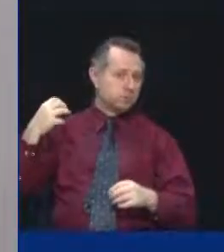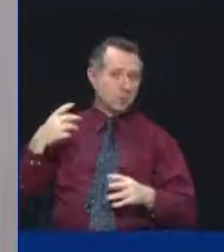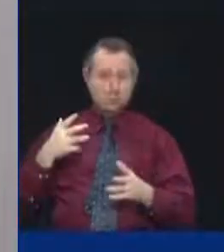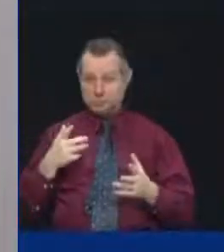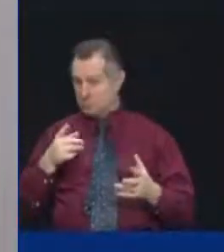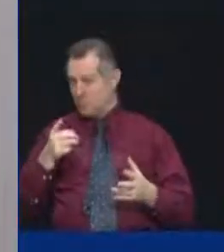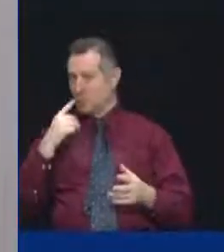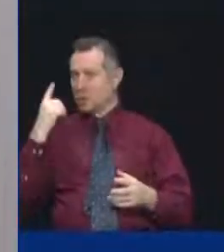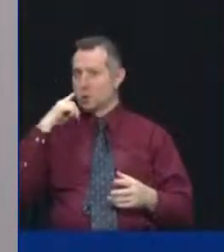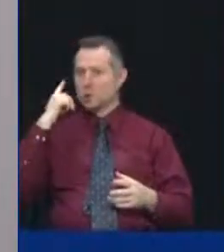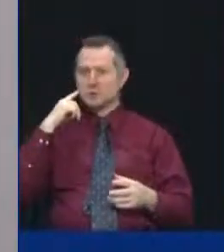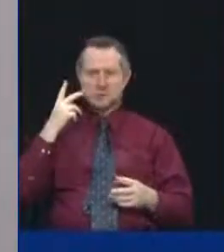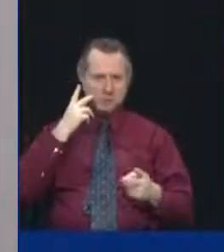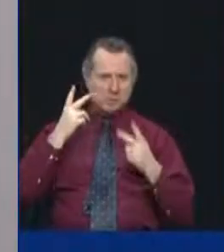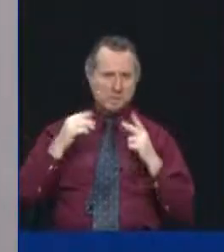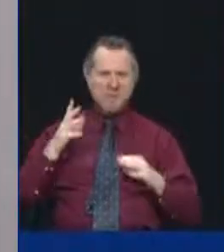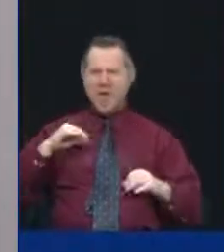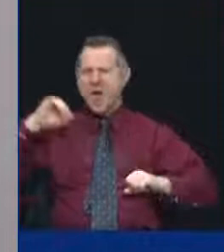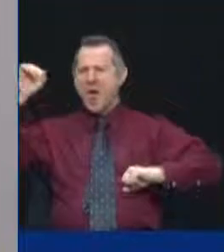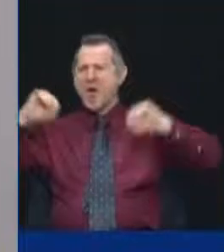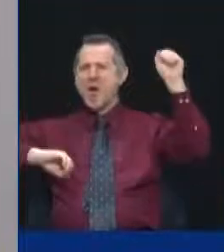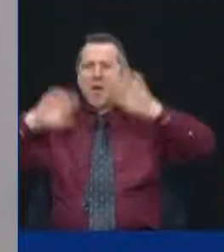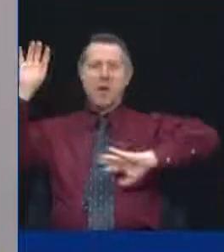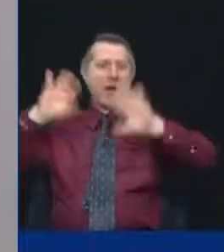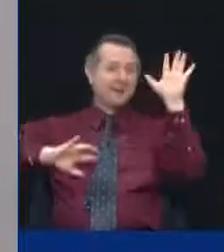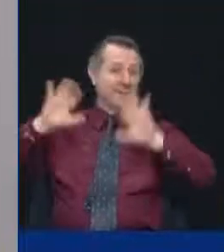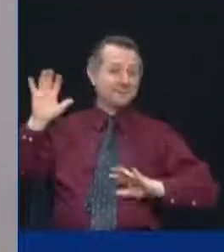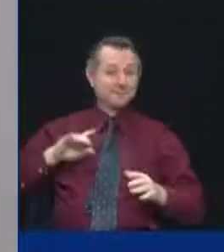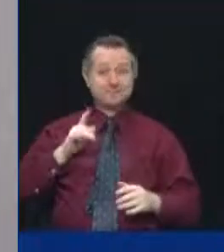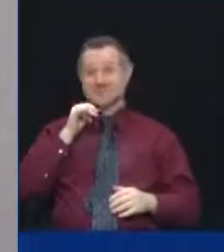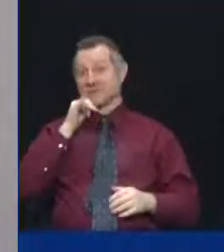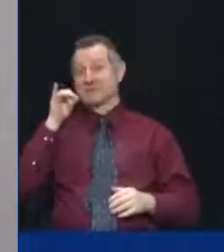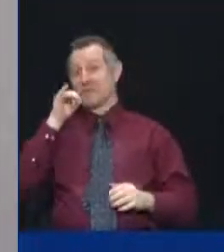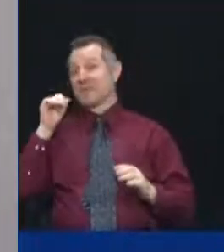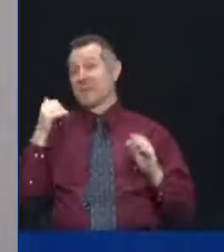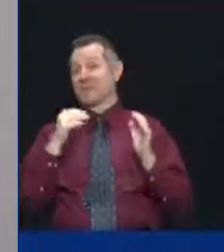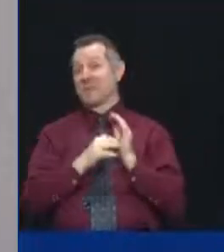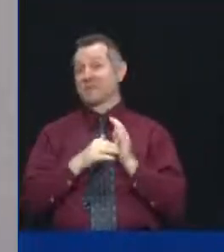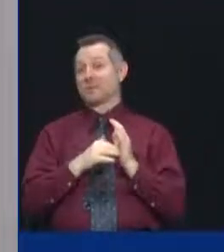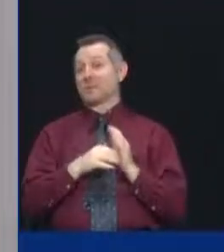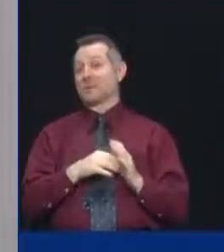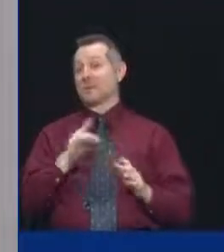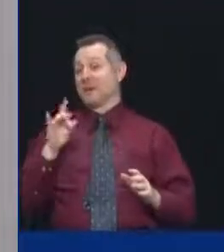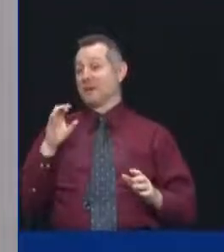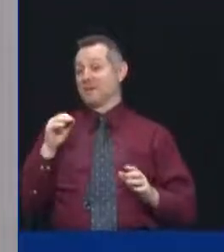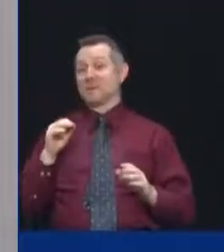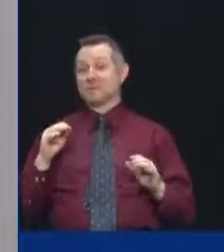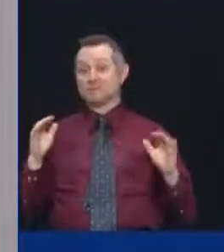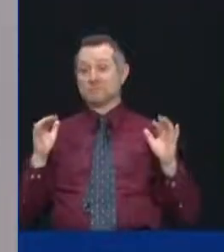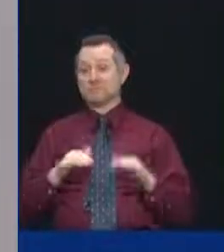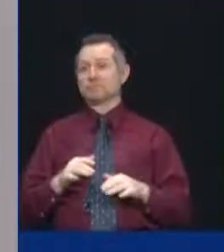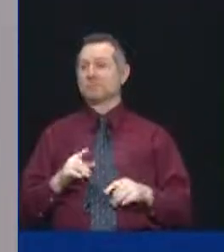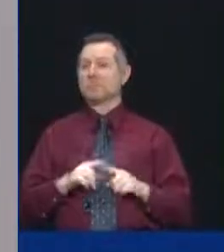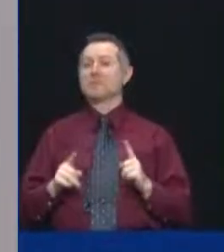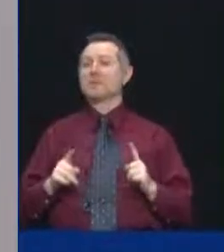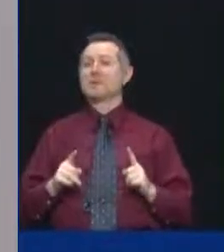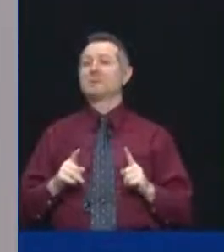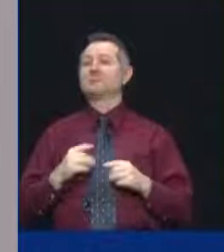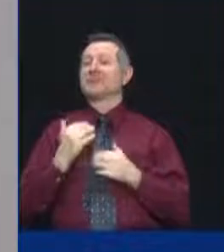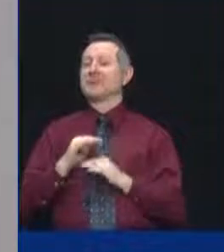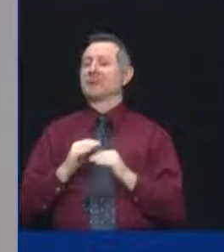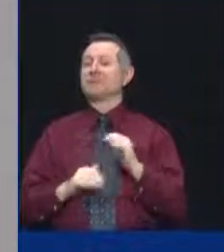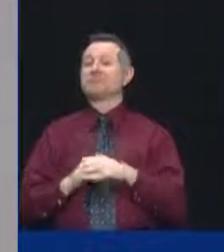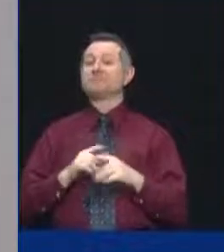clear. We were at capacity 10,850, and the building sounded like there were 50,000 people